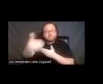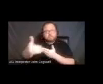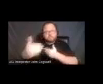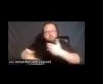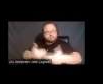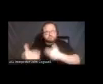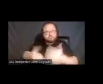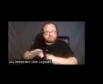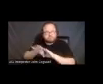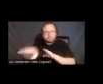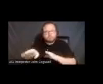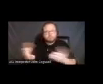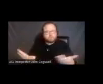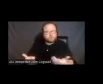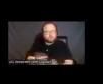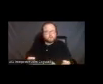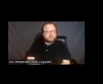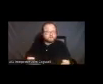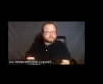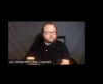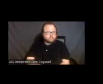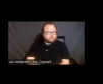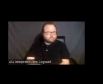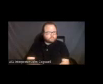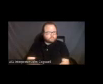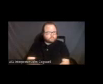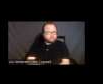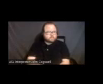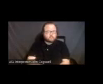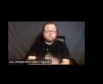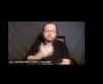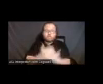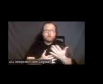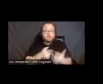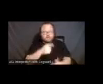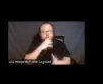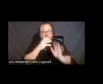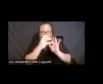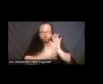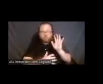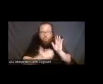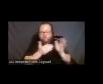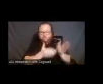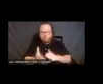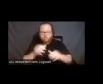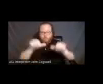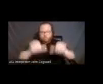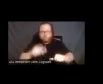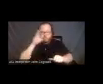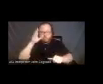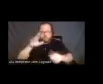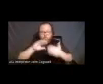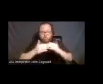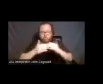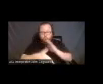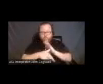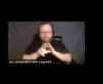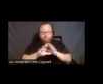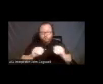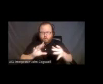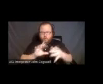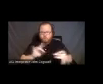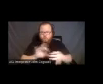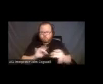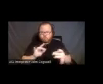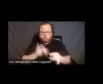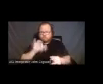process? MISA regulations include that a draft of the plan be posted for community review and comment. That